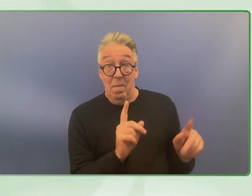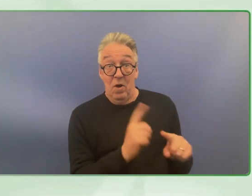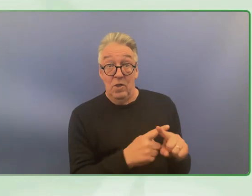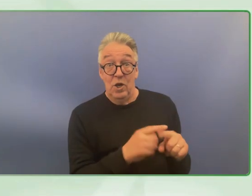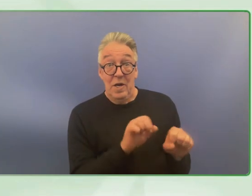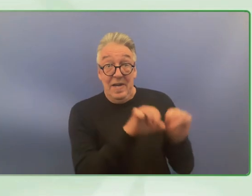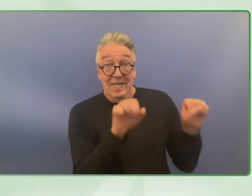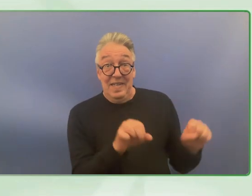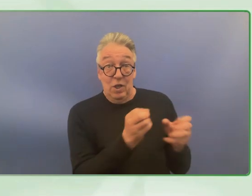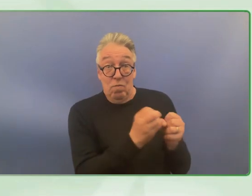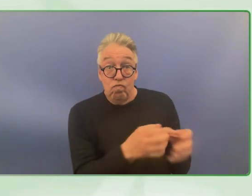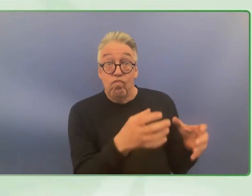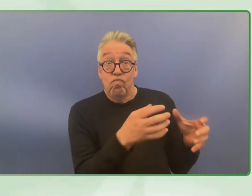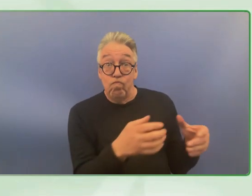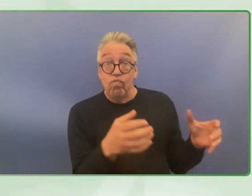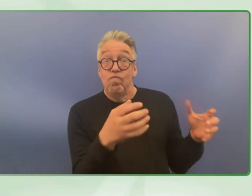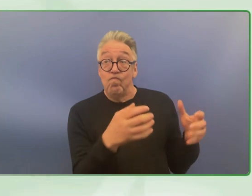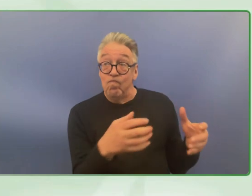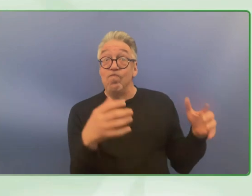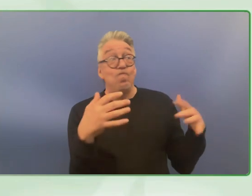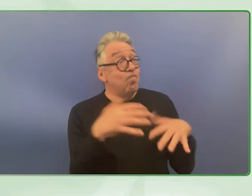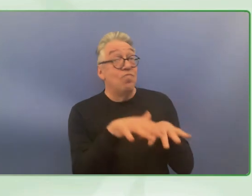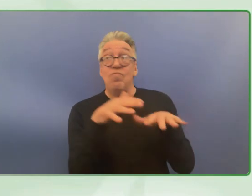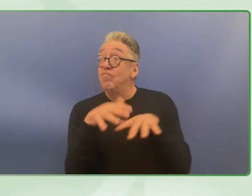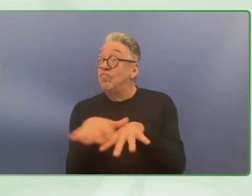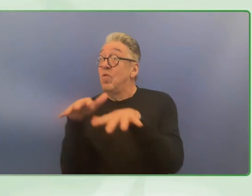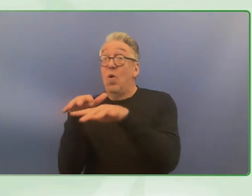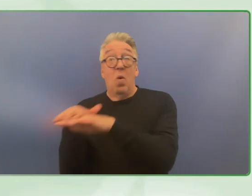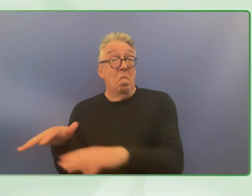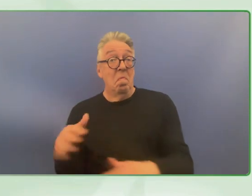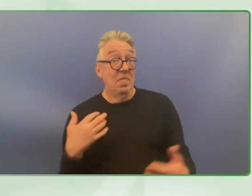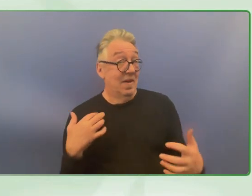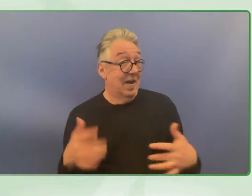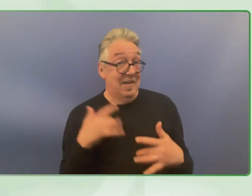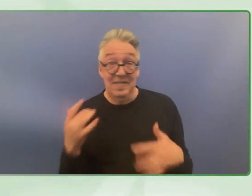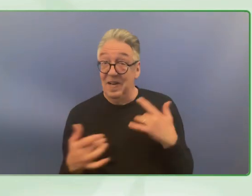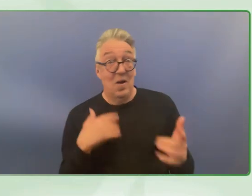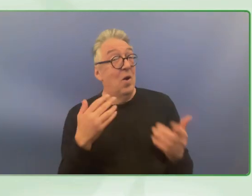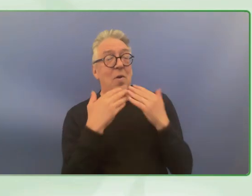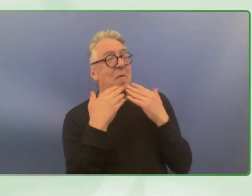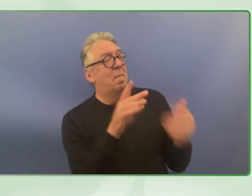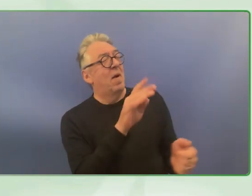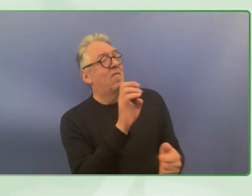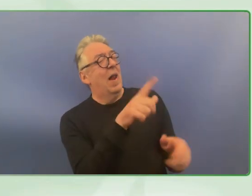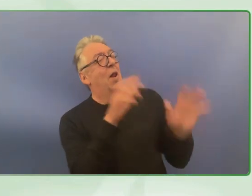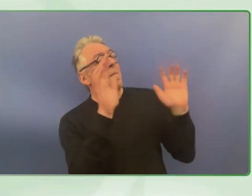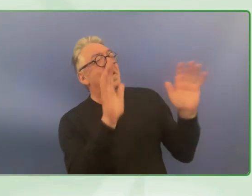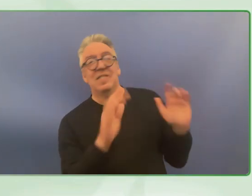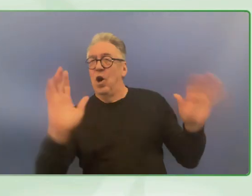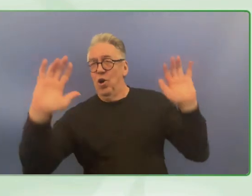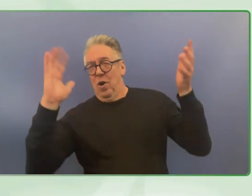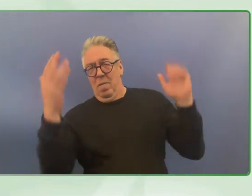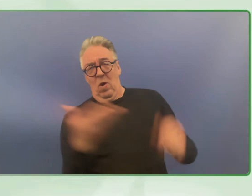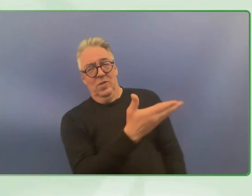more mainstream. And that's a very, very exciting proposition. Thank you so much, Paweł. You're absolutely amazing. Yes, another round of